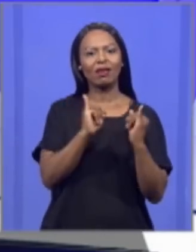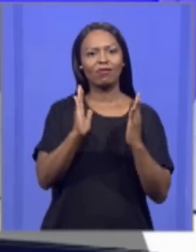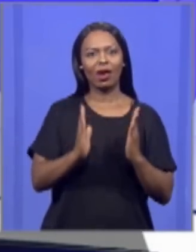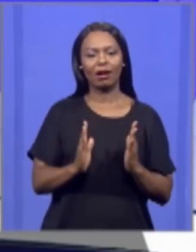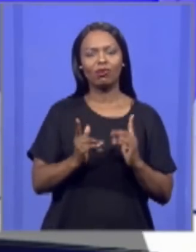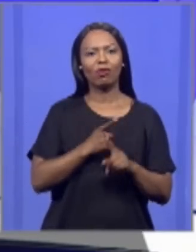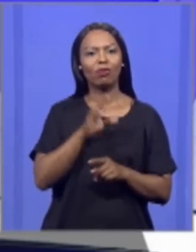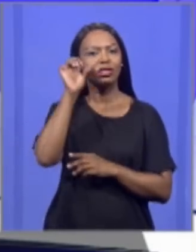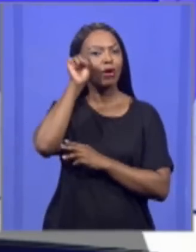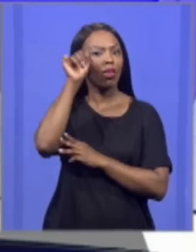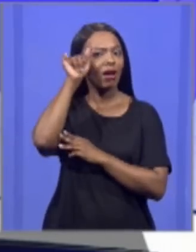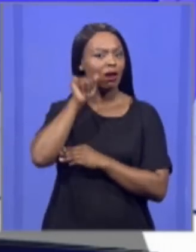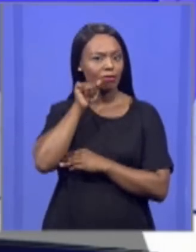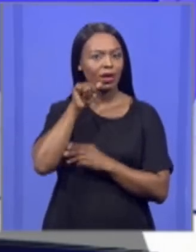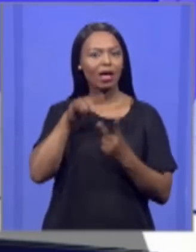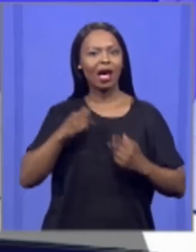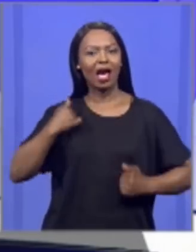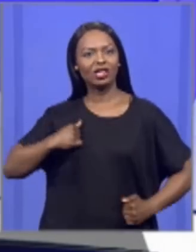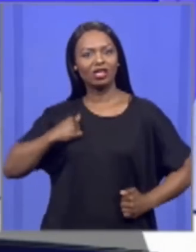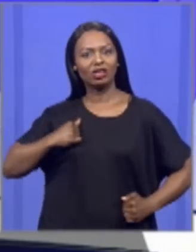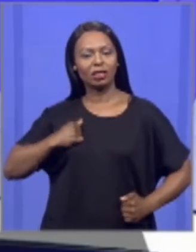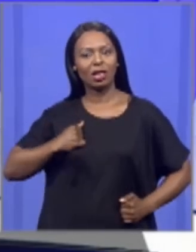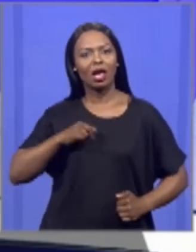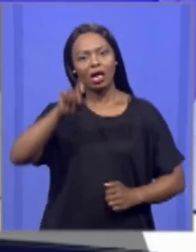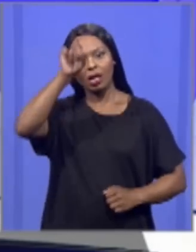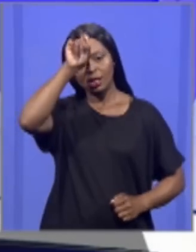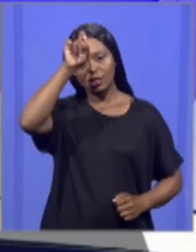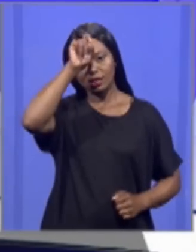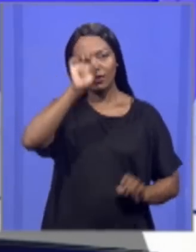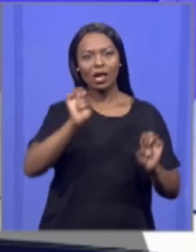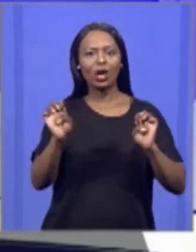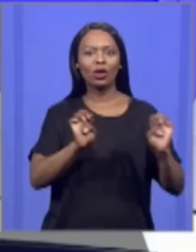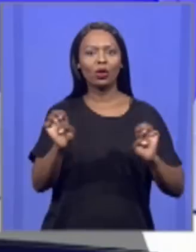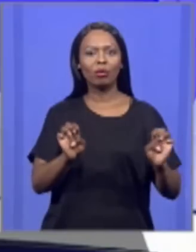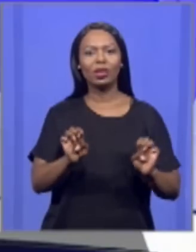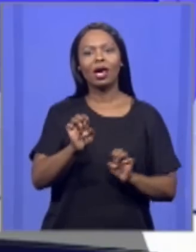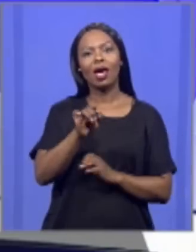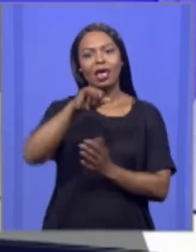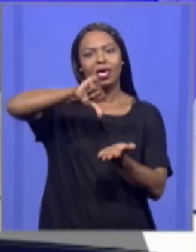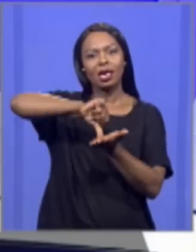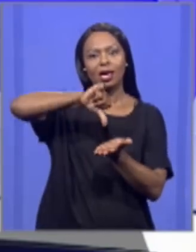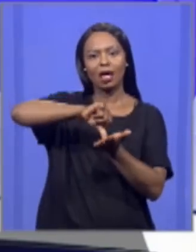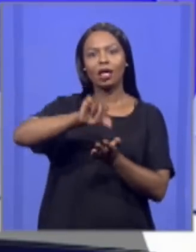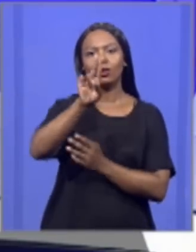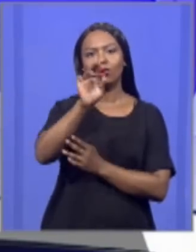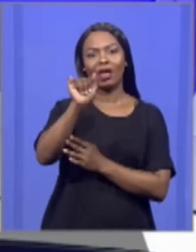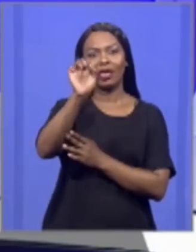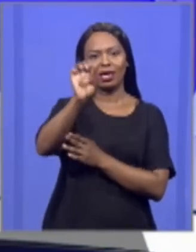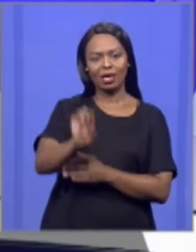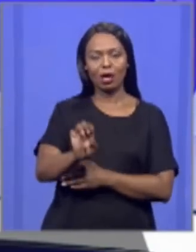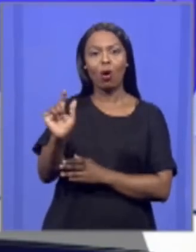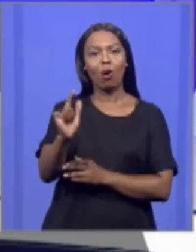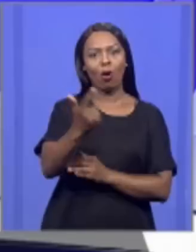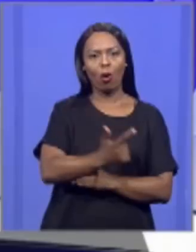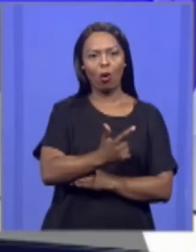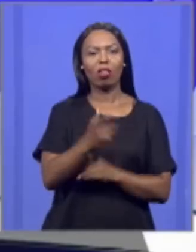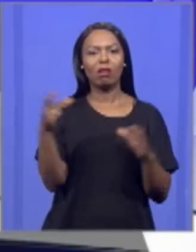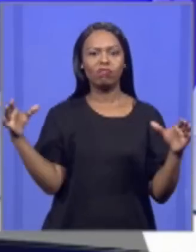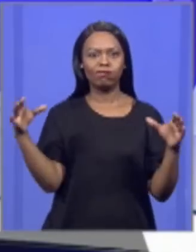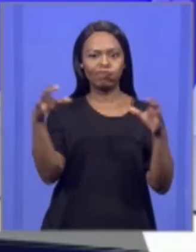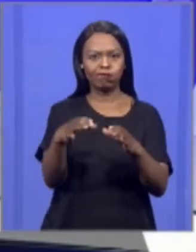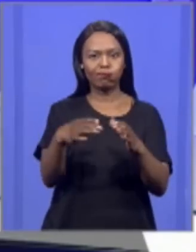tšwa Saudi Arabia, Argentina, Egypt, Ethiopia, Iran le UAE ka moka ga bona